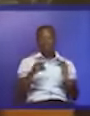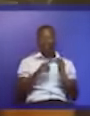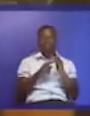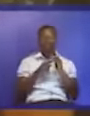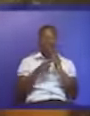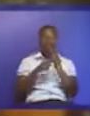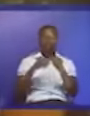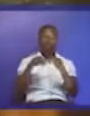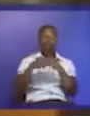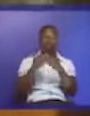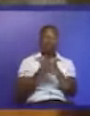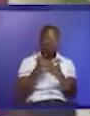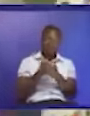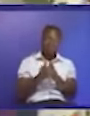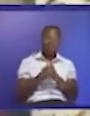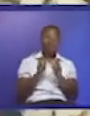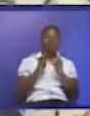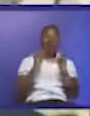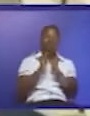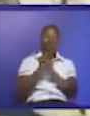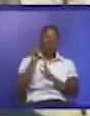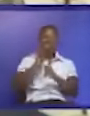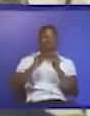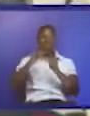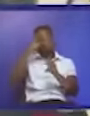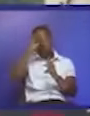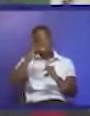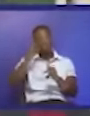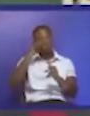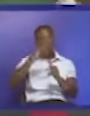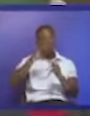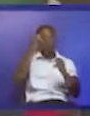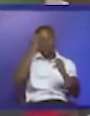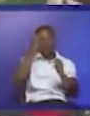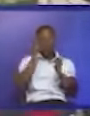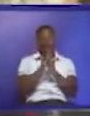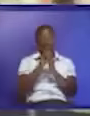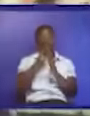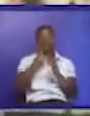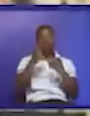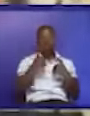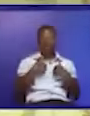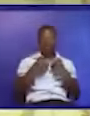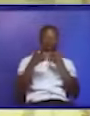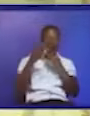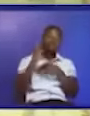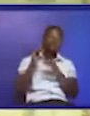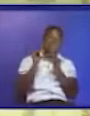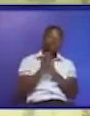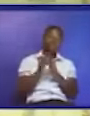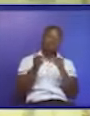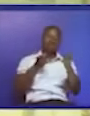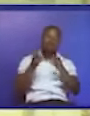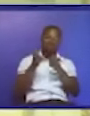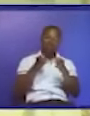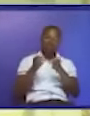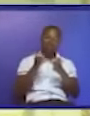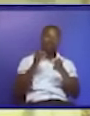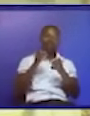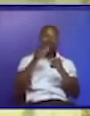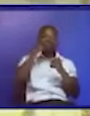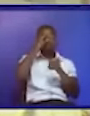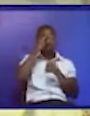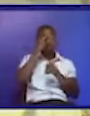the intent that men and women will know that there is a God that rules over the affairs of men.